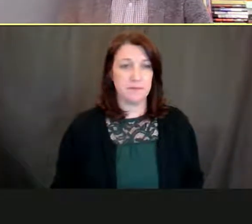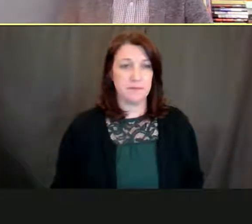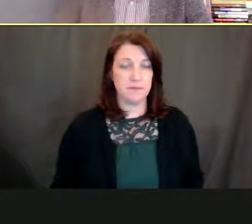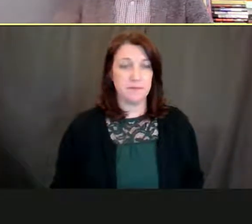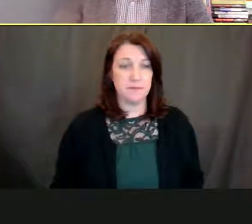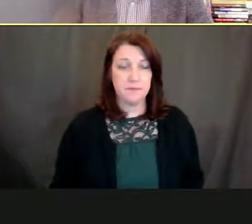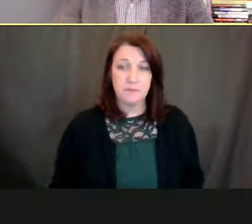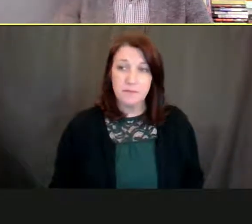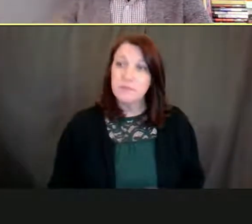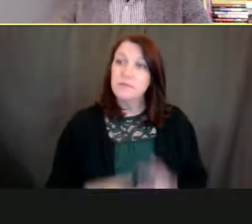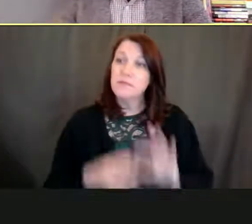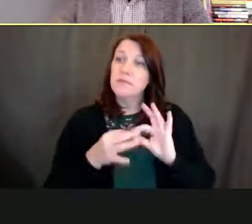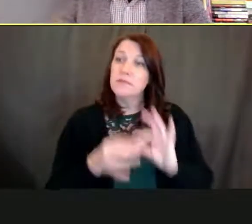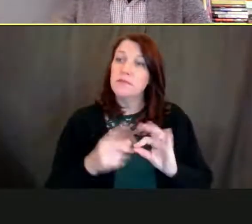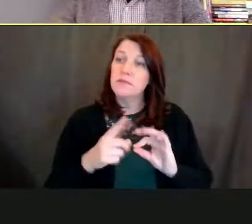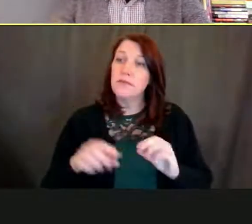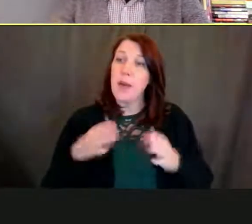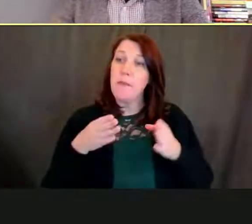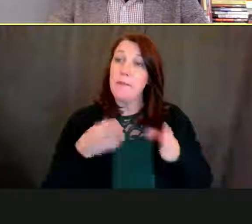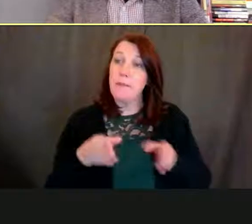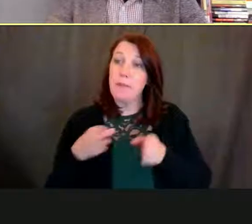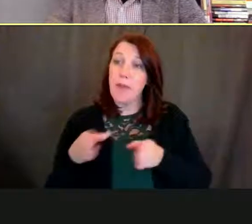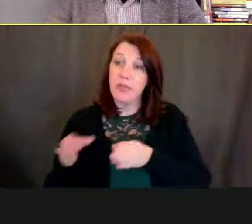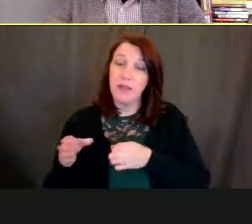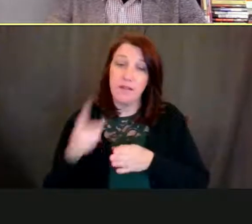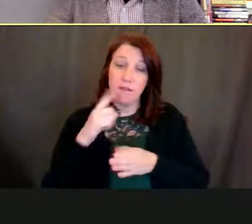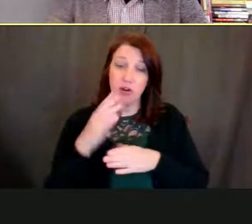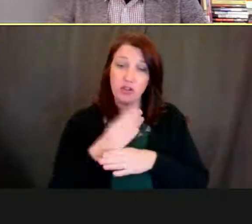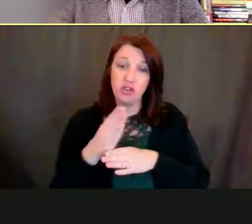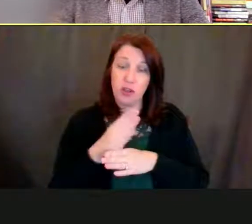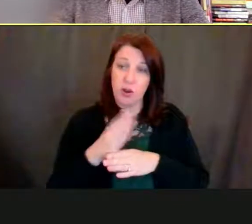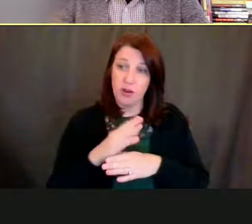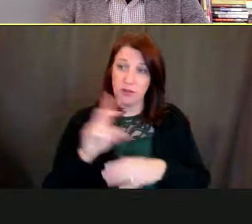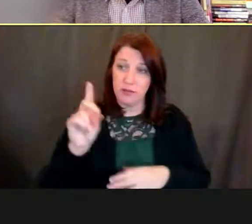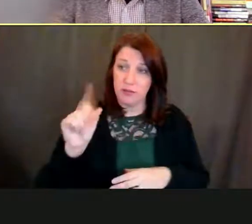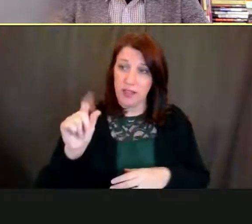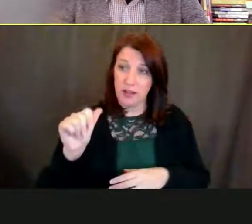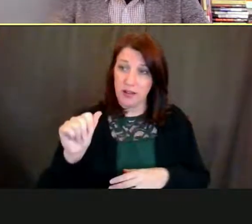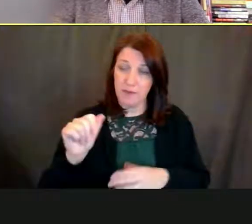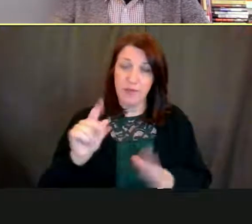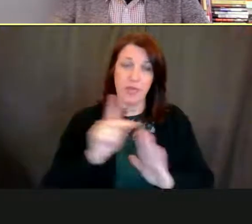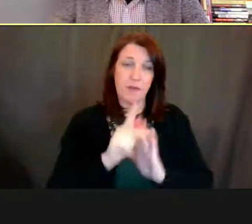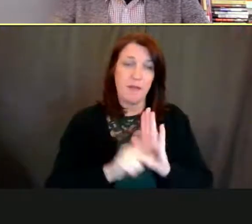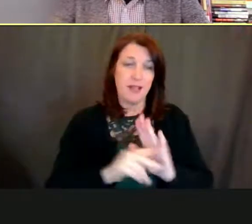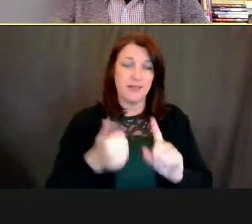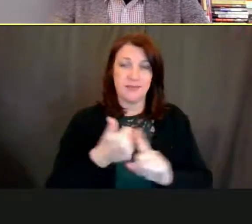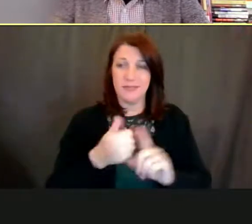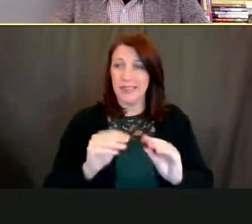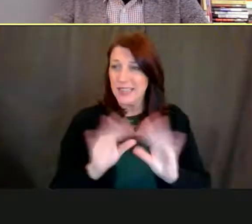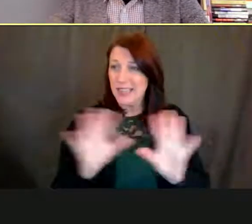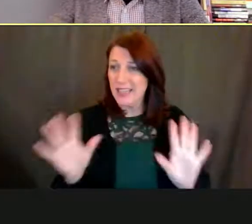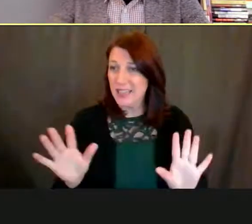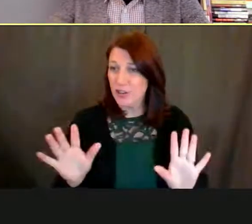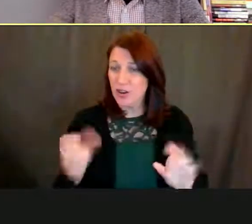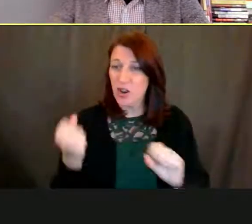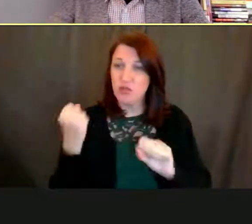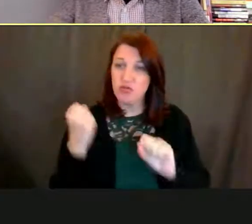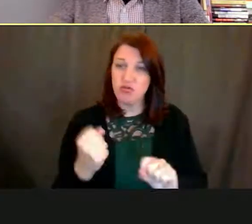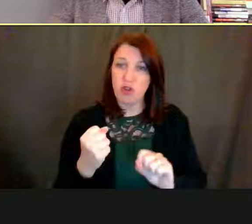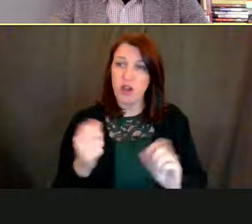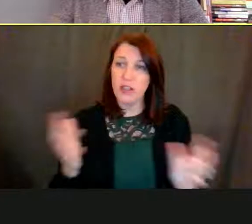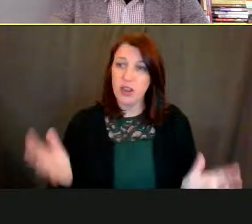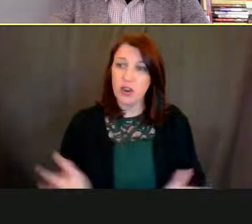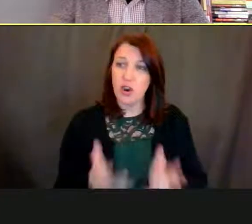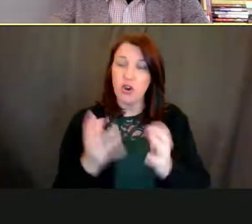In terms of the method for sharing data, the policy is clear that it strongly encourages